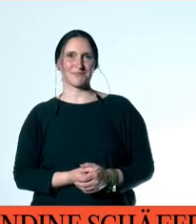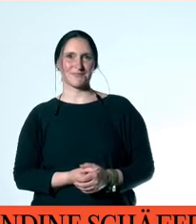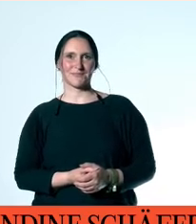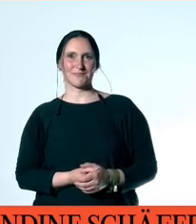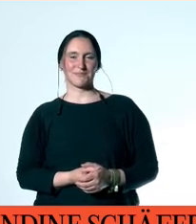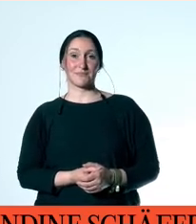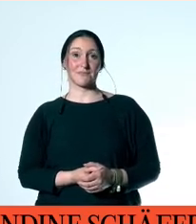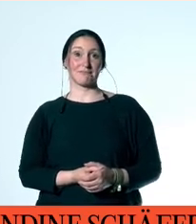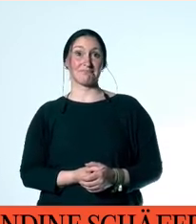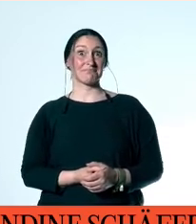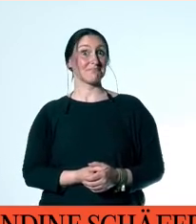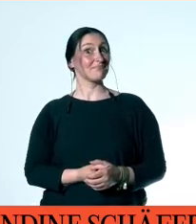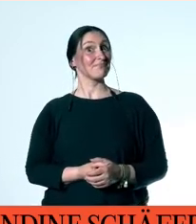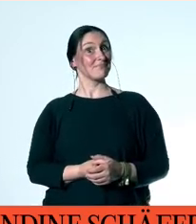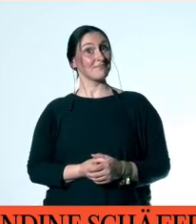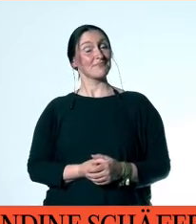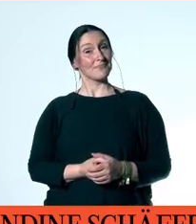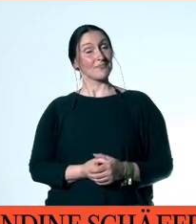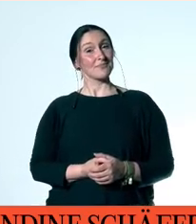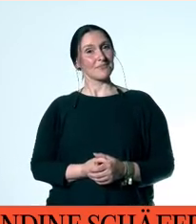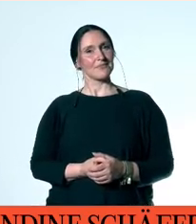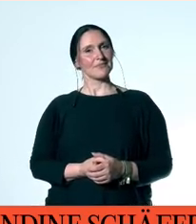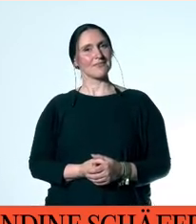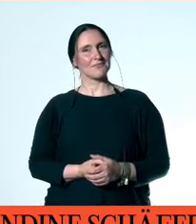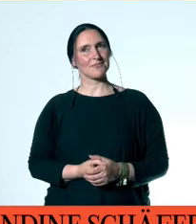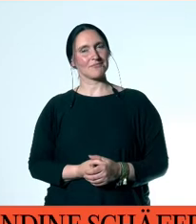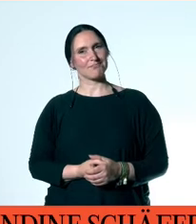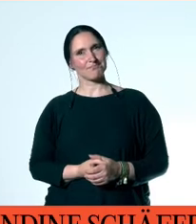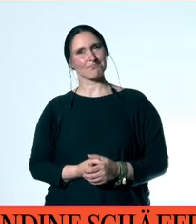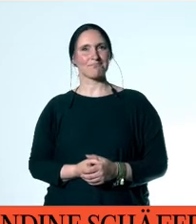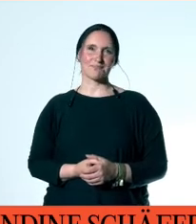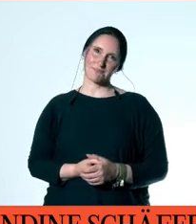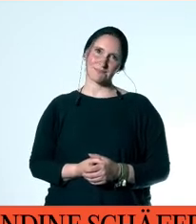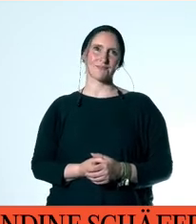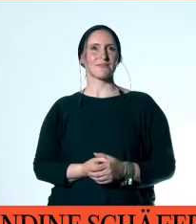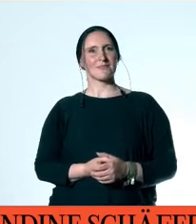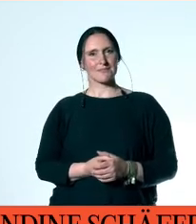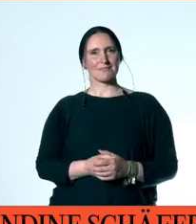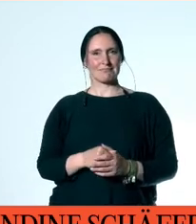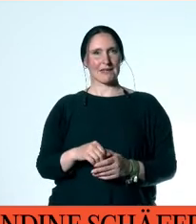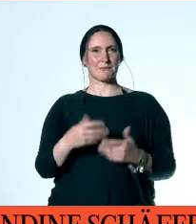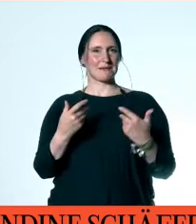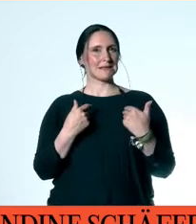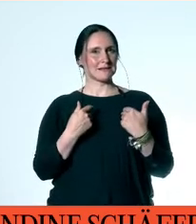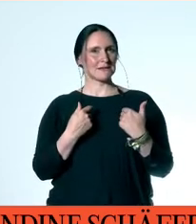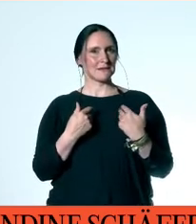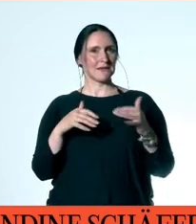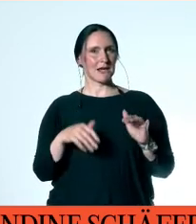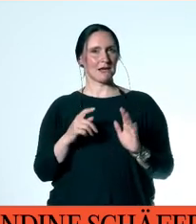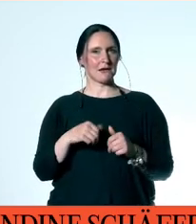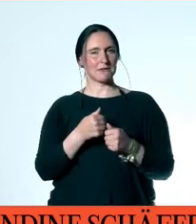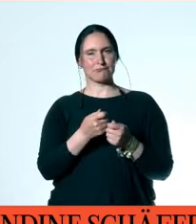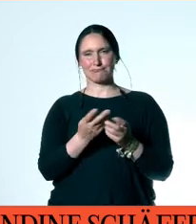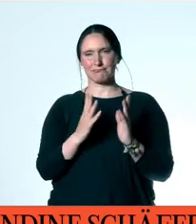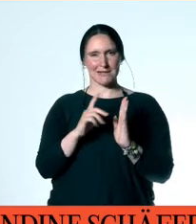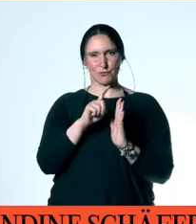engagieren. But I also think that there are an infinite number of questions ahead, but we feel very